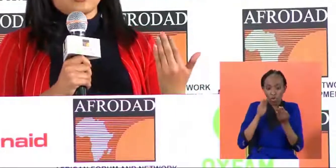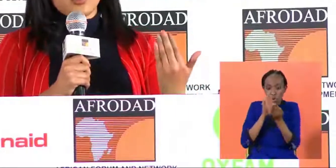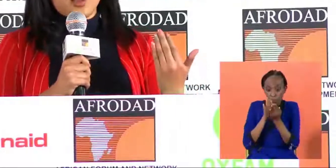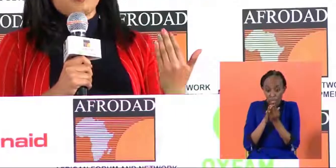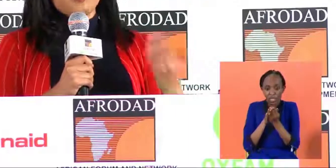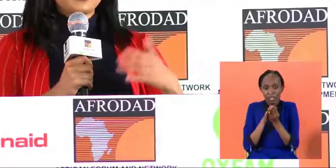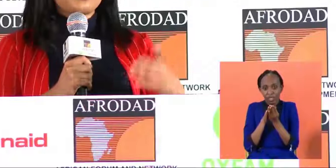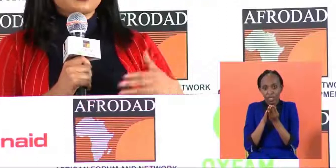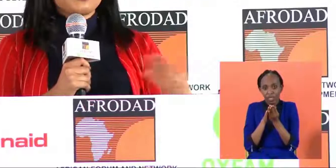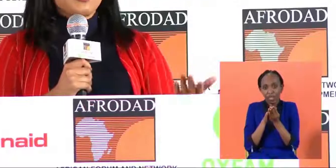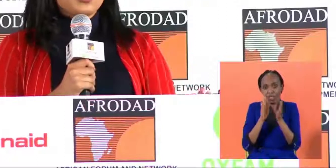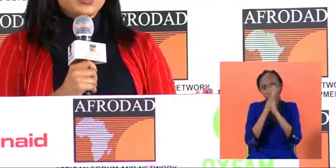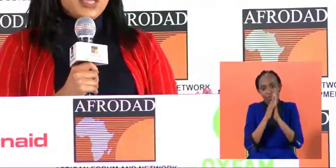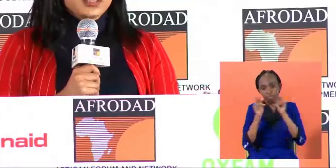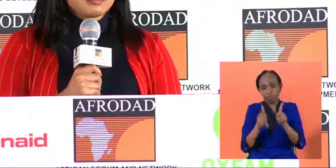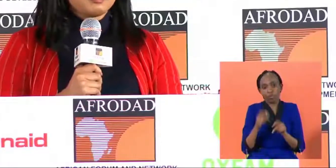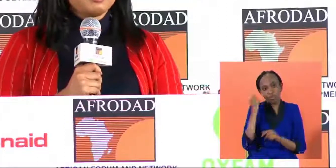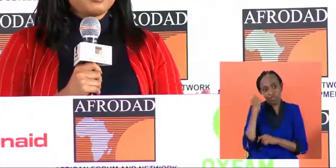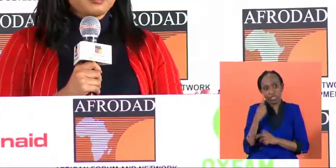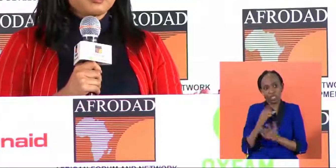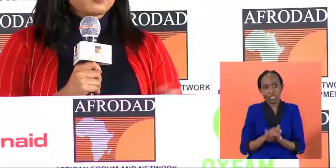it for people to be able to understand.